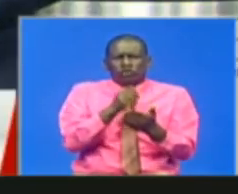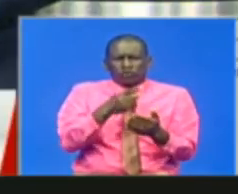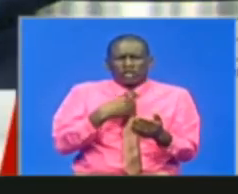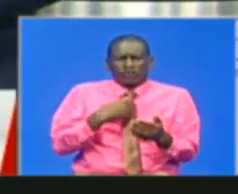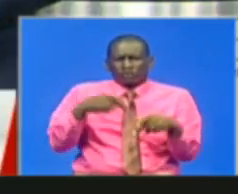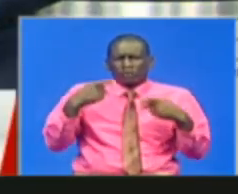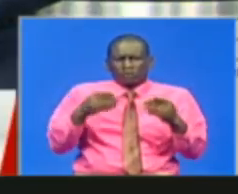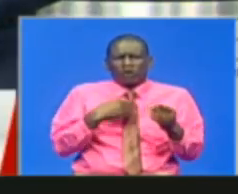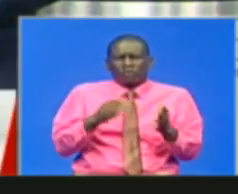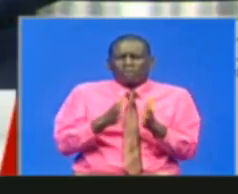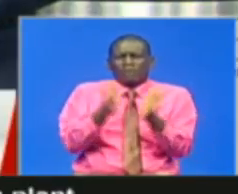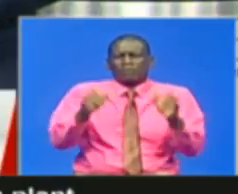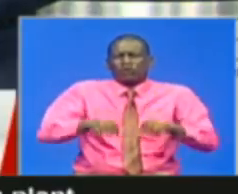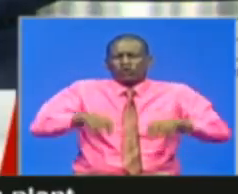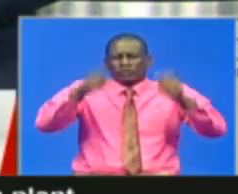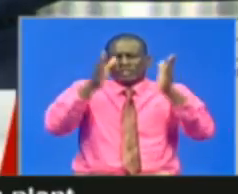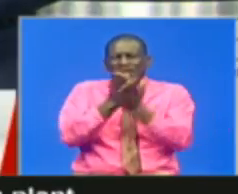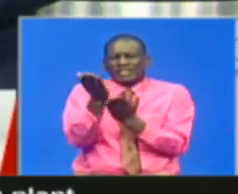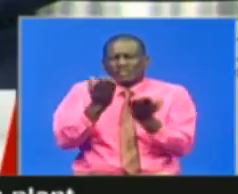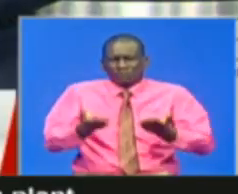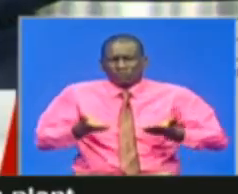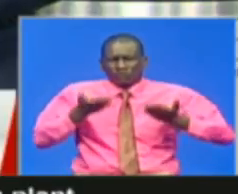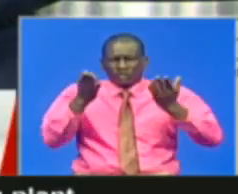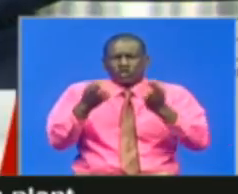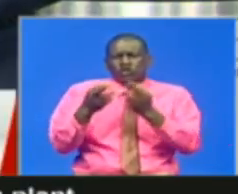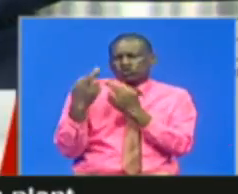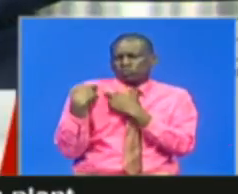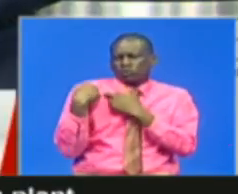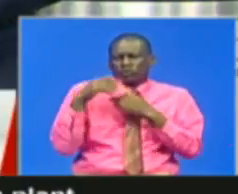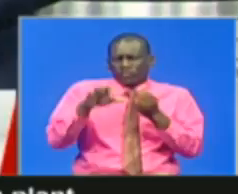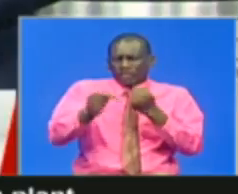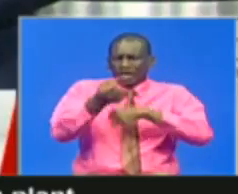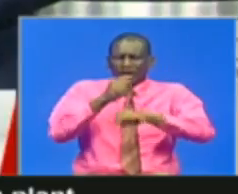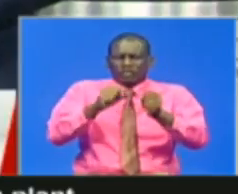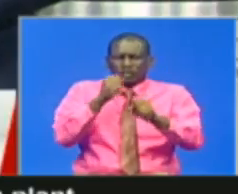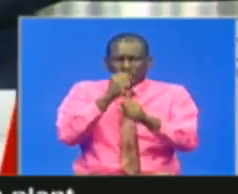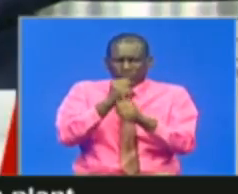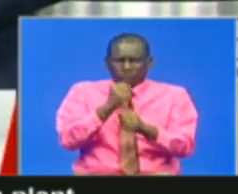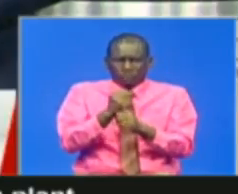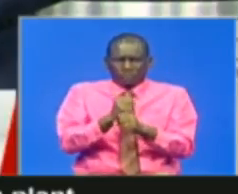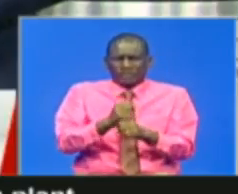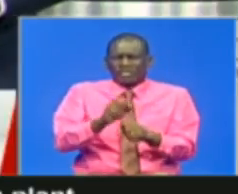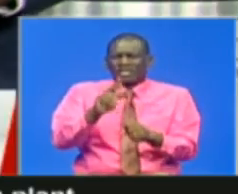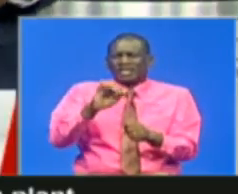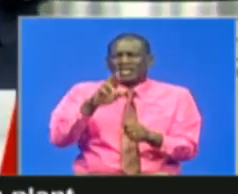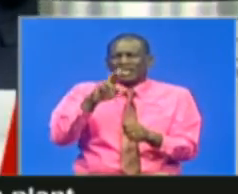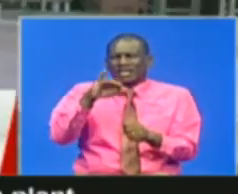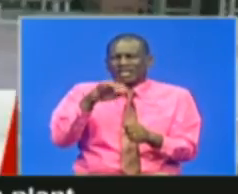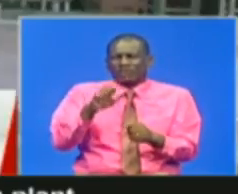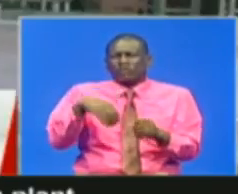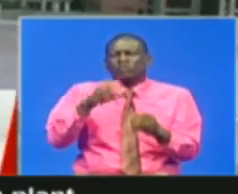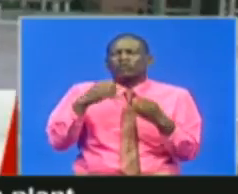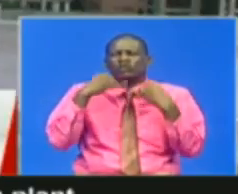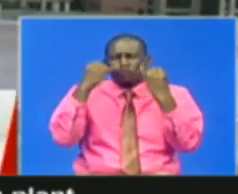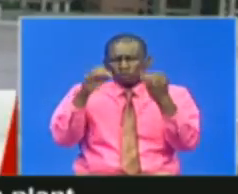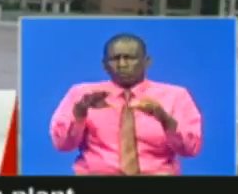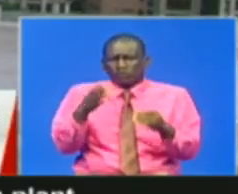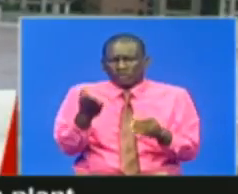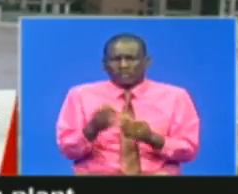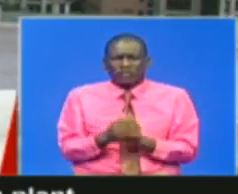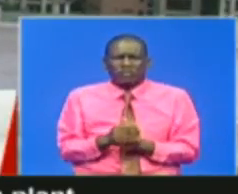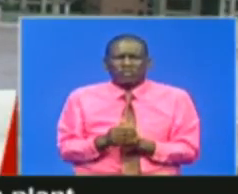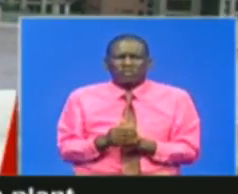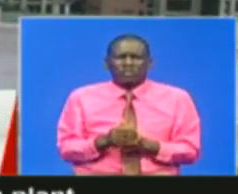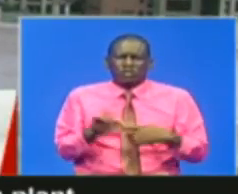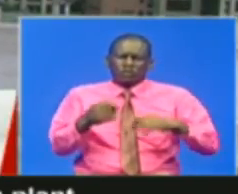hold public officials and service providers to account for their actions and performance. Lillian Carrier with more details on this.